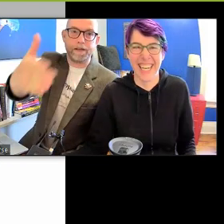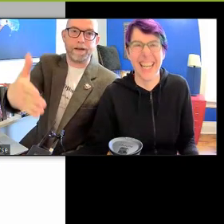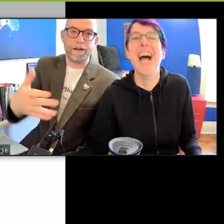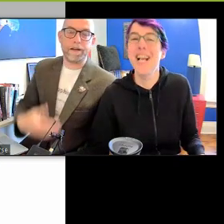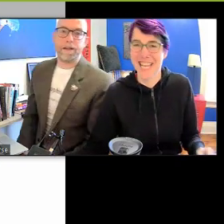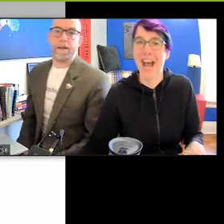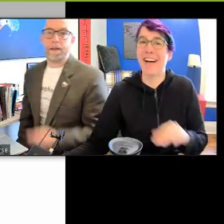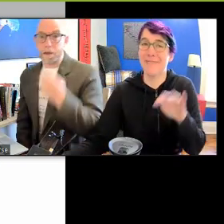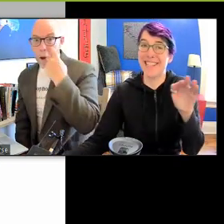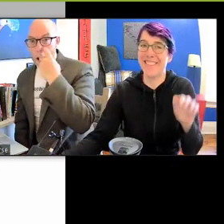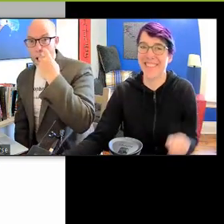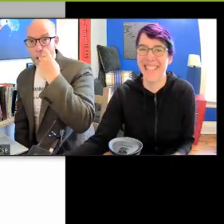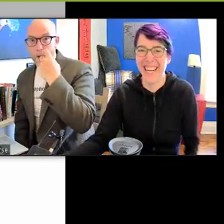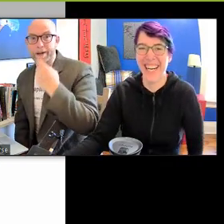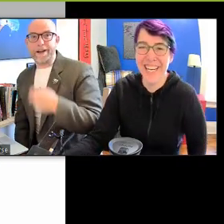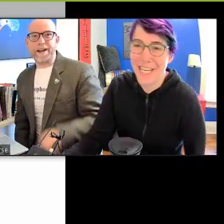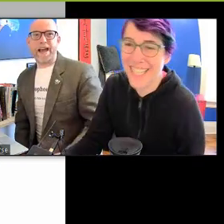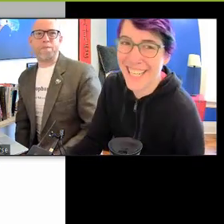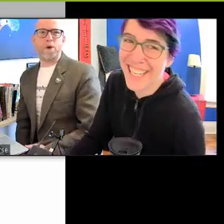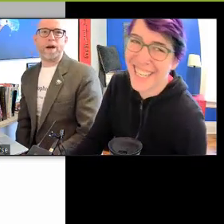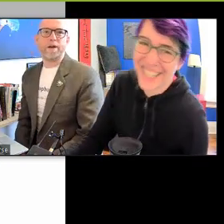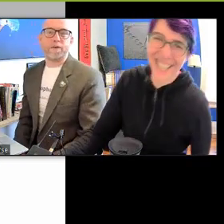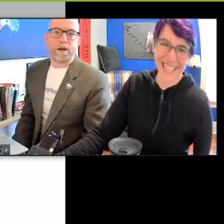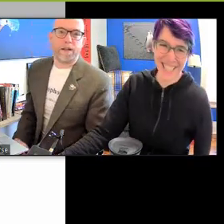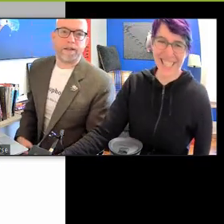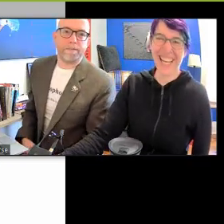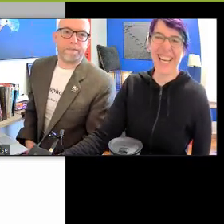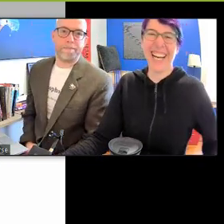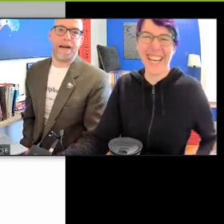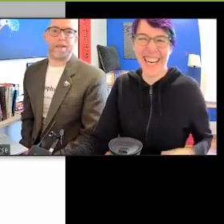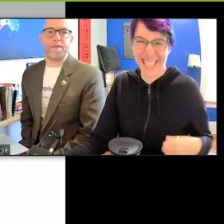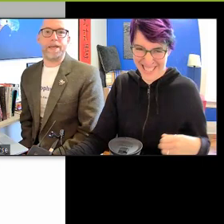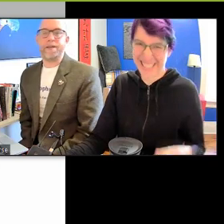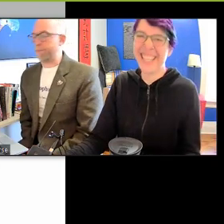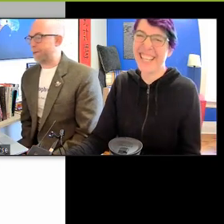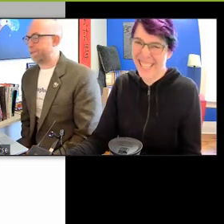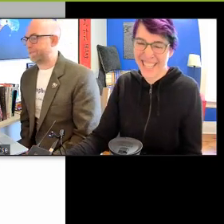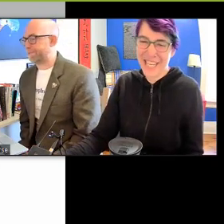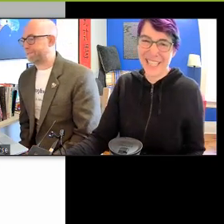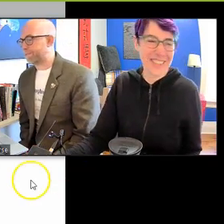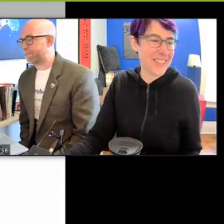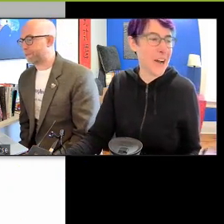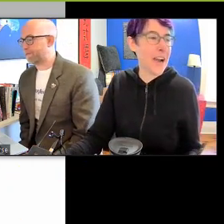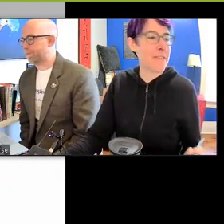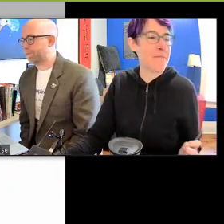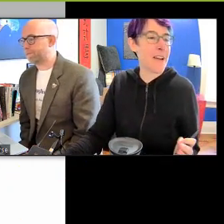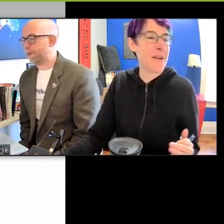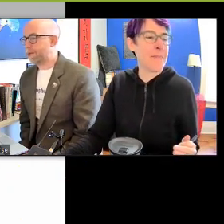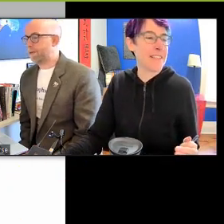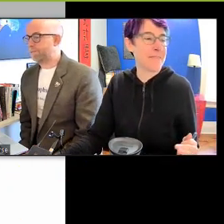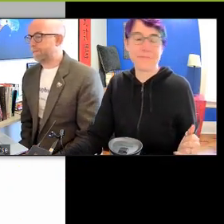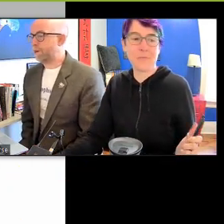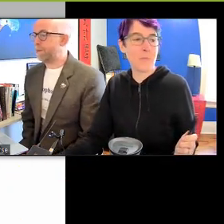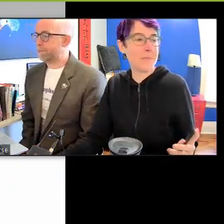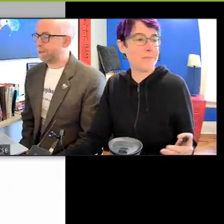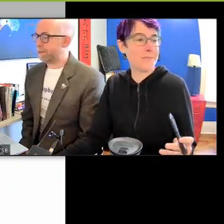this. Yeah, we're safe. Quite an M100, we'll call it, mask of the interpipes. Cool. Okay.